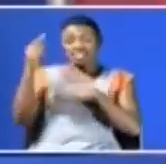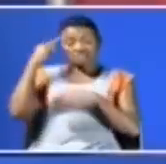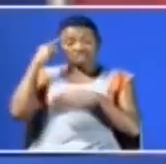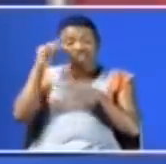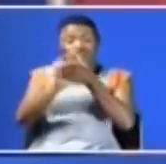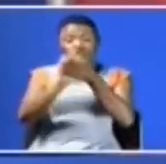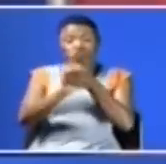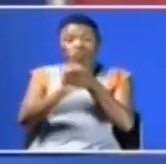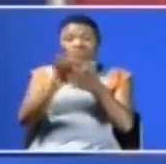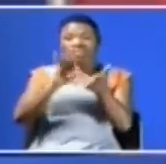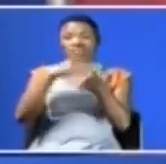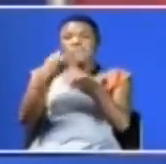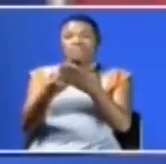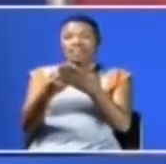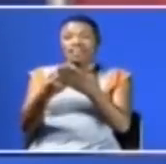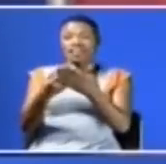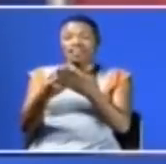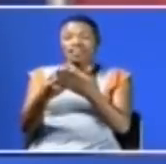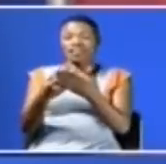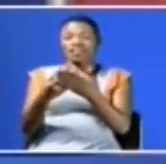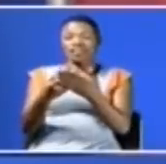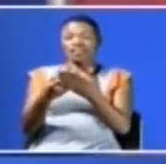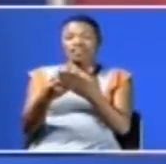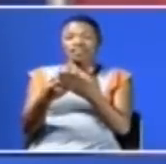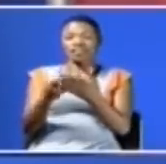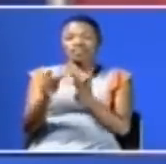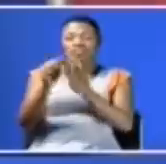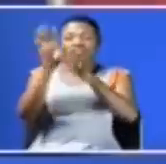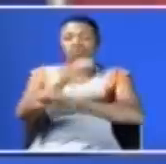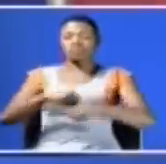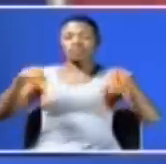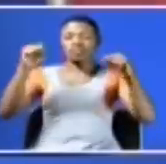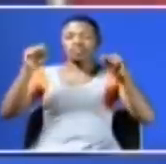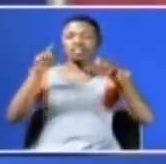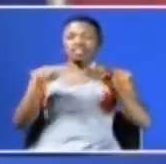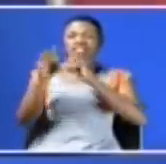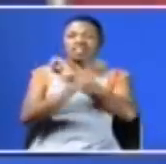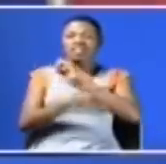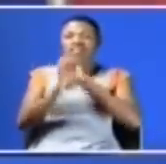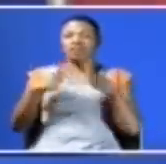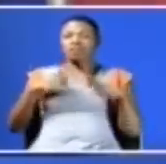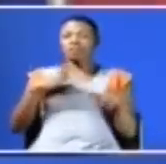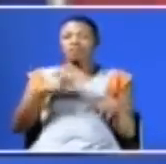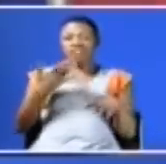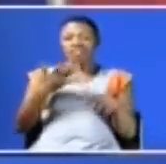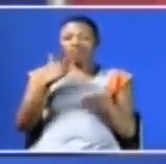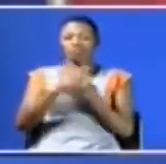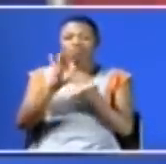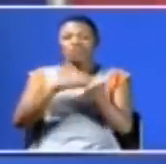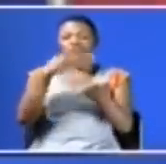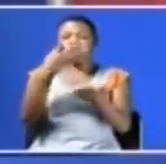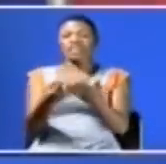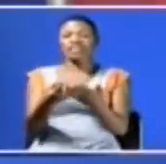And by extension, really the presidency, because that's where the buck stops. Right. That this country, people feel let down in